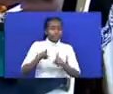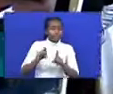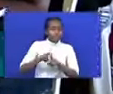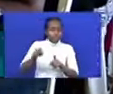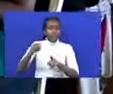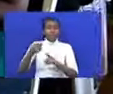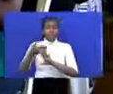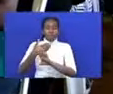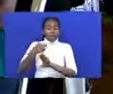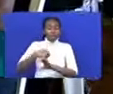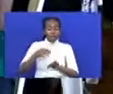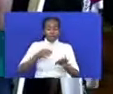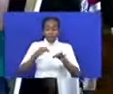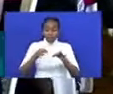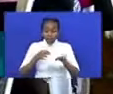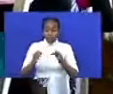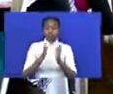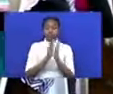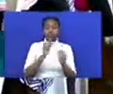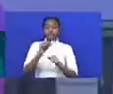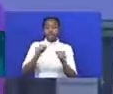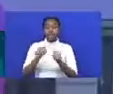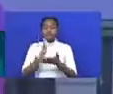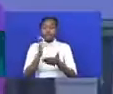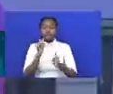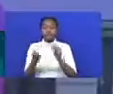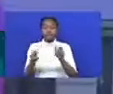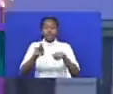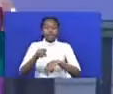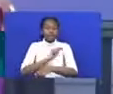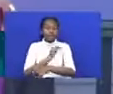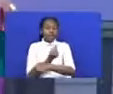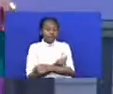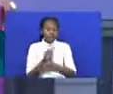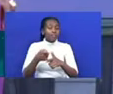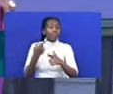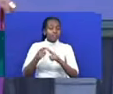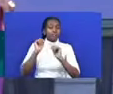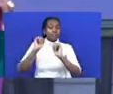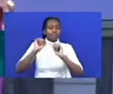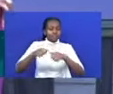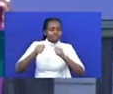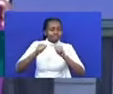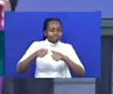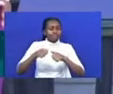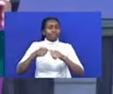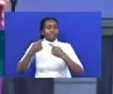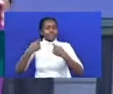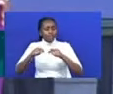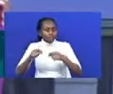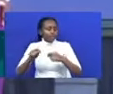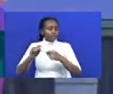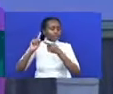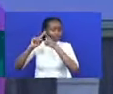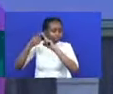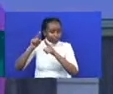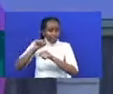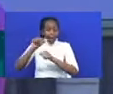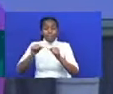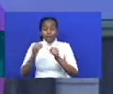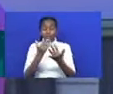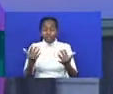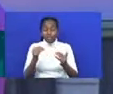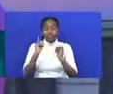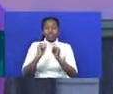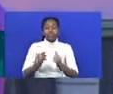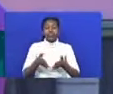January to just come back and look at things afresh. And I want to do something